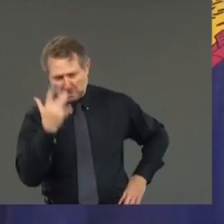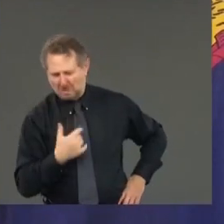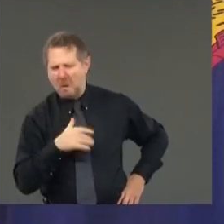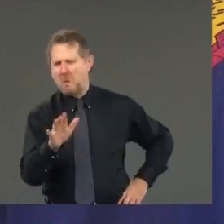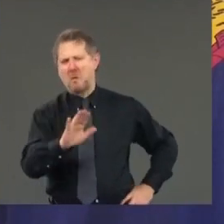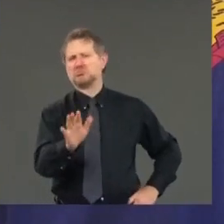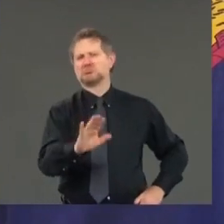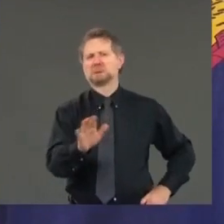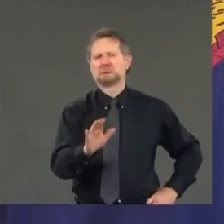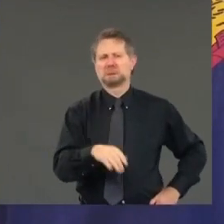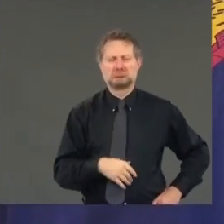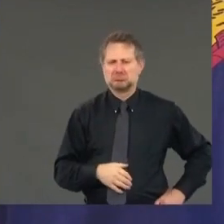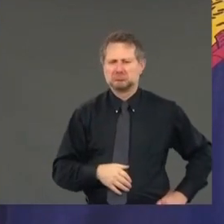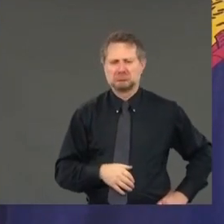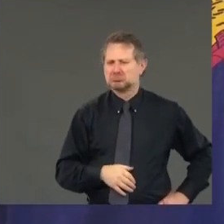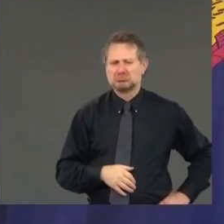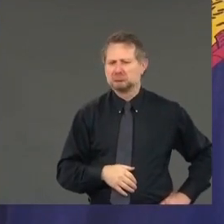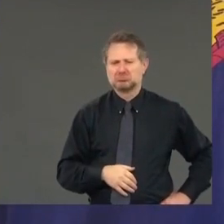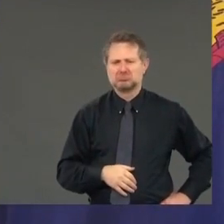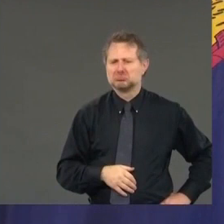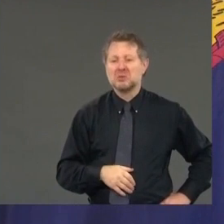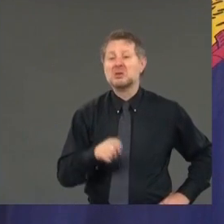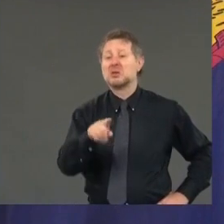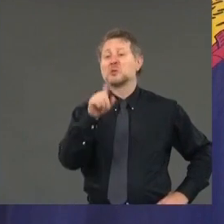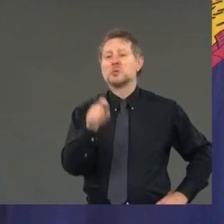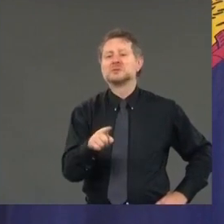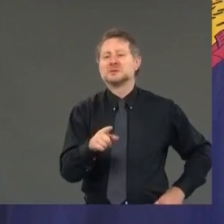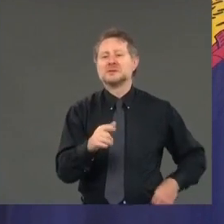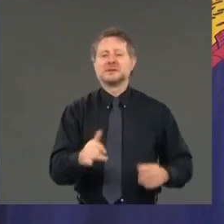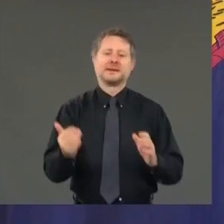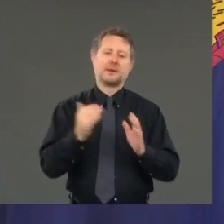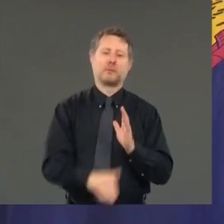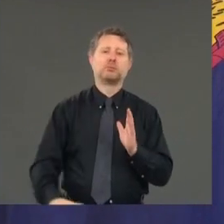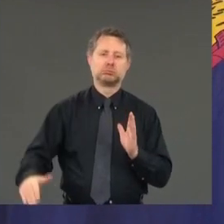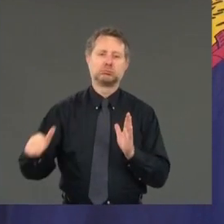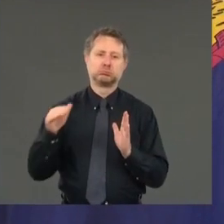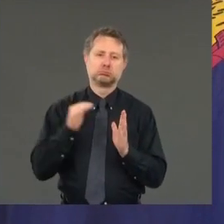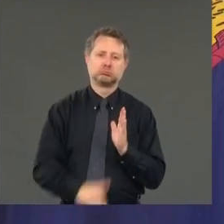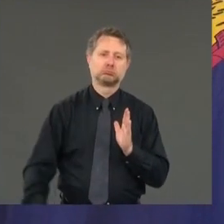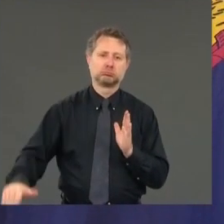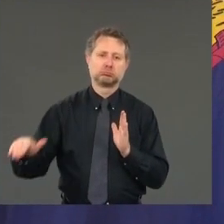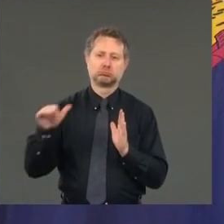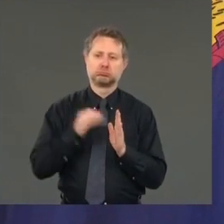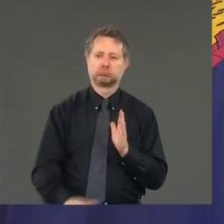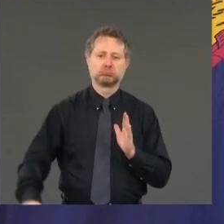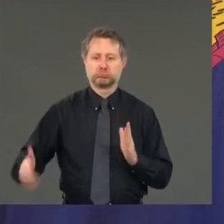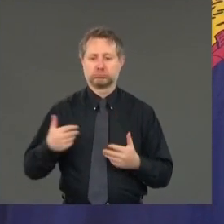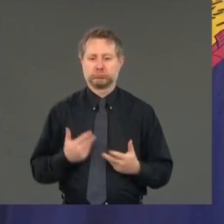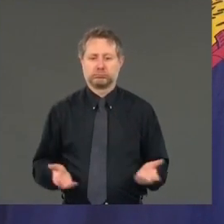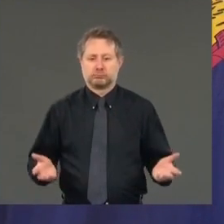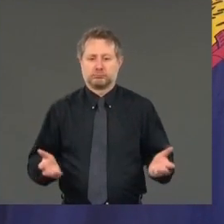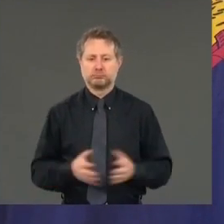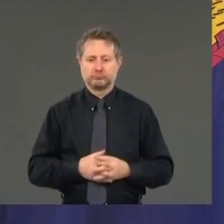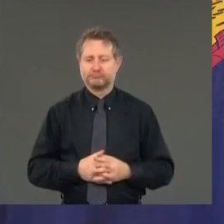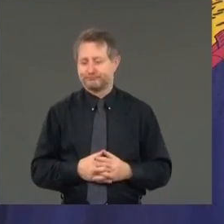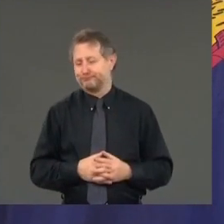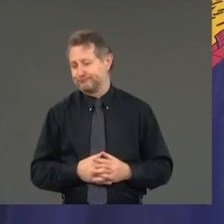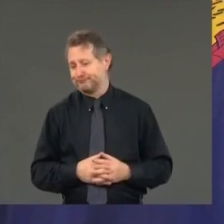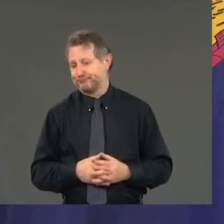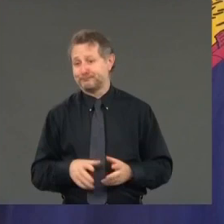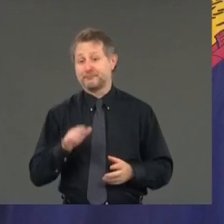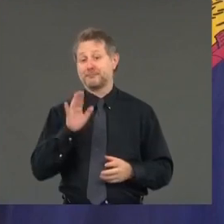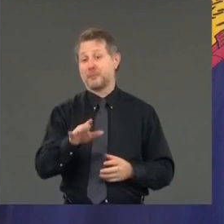is a repetitive question. The state